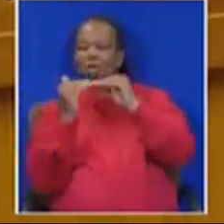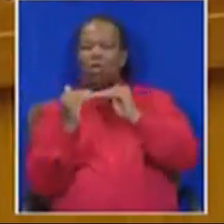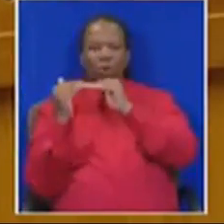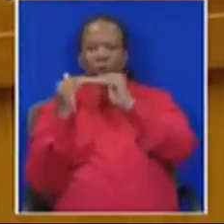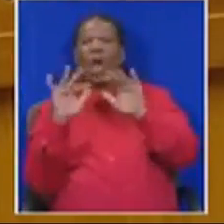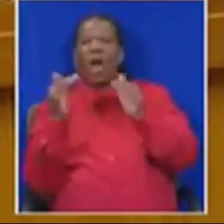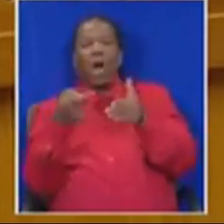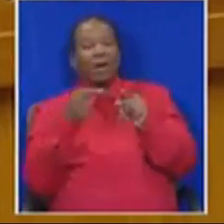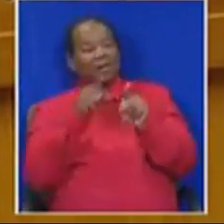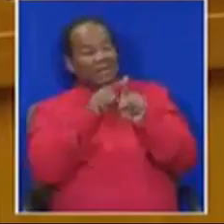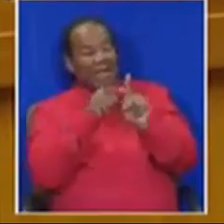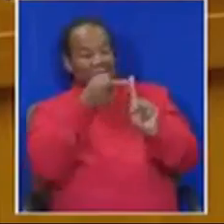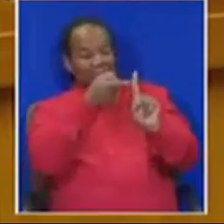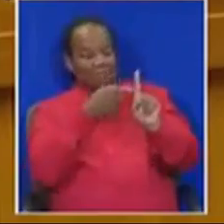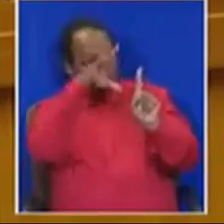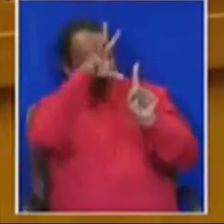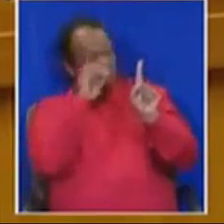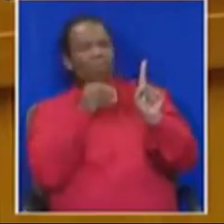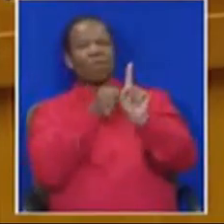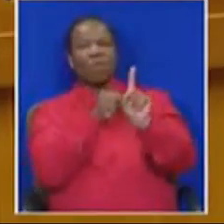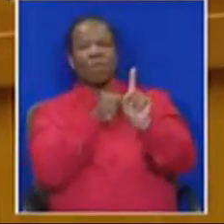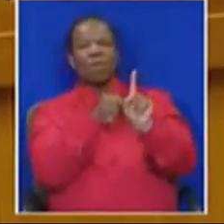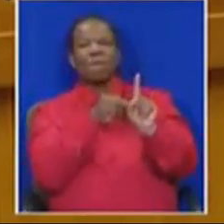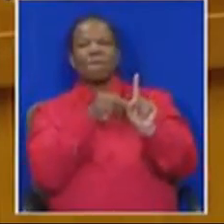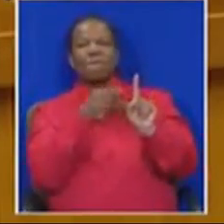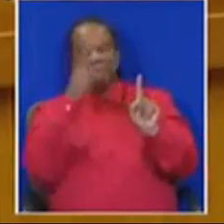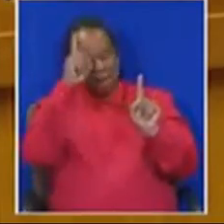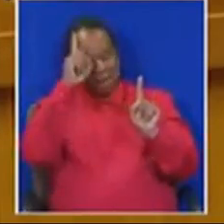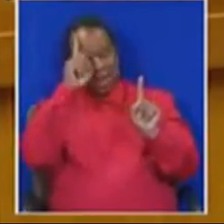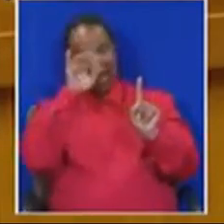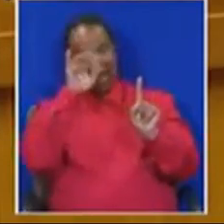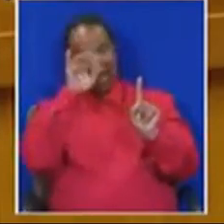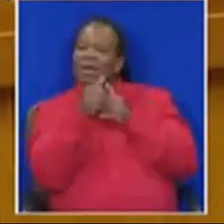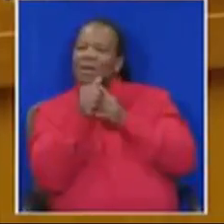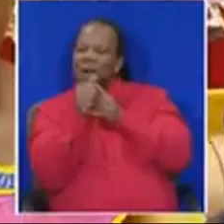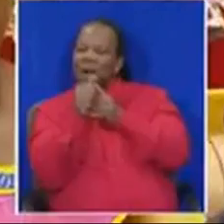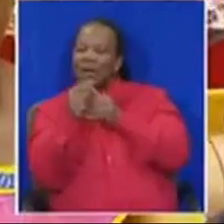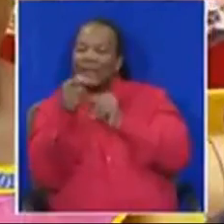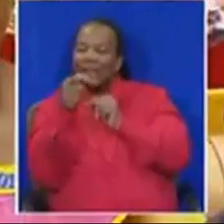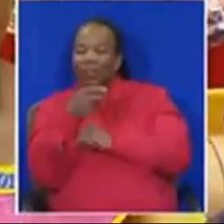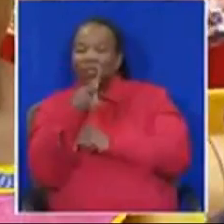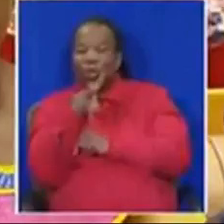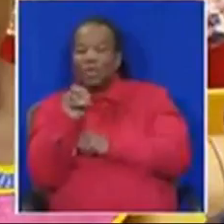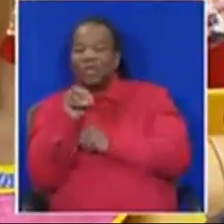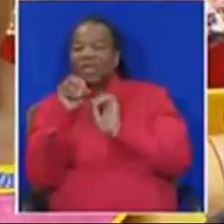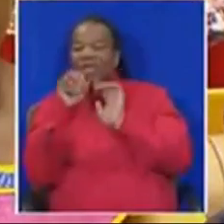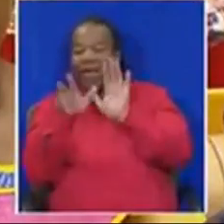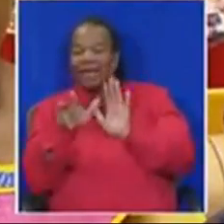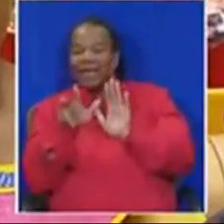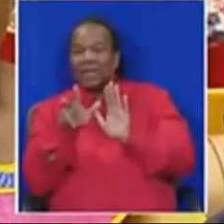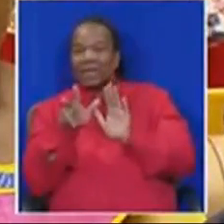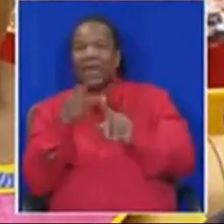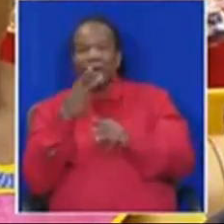Guided by his example, we will use this year to reinforce our commitment